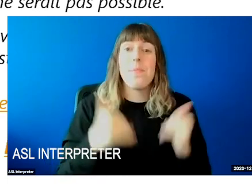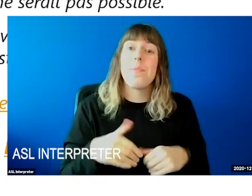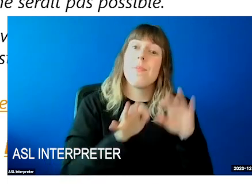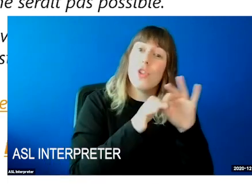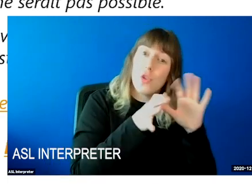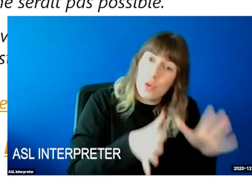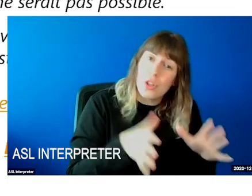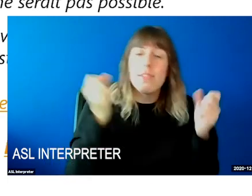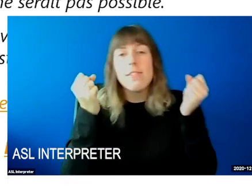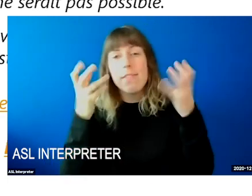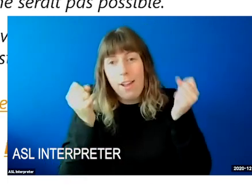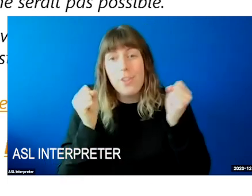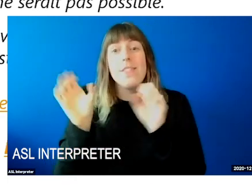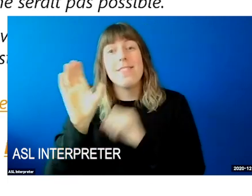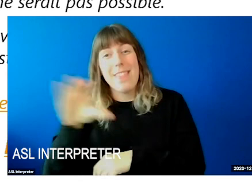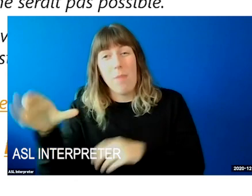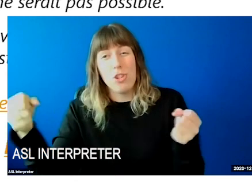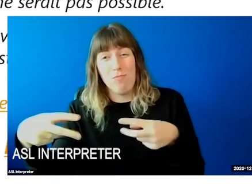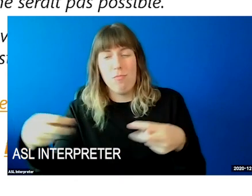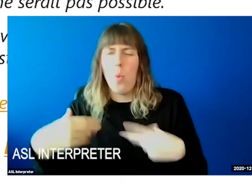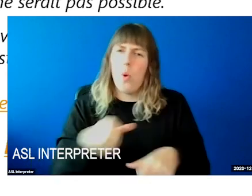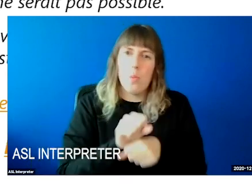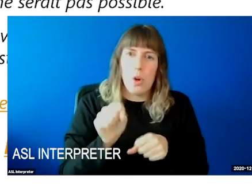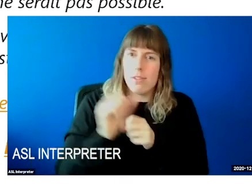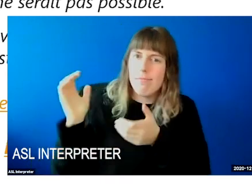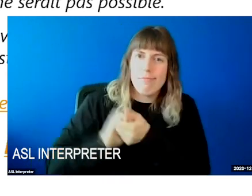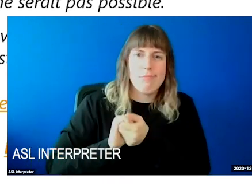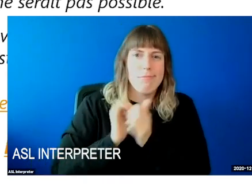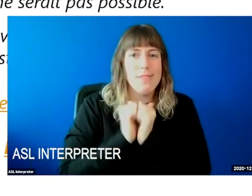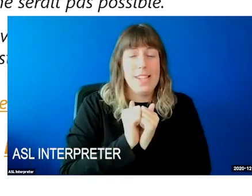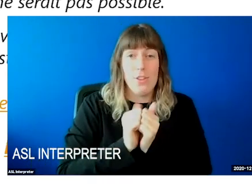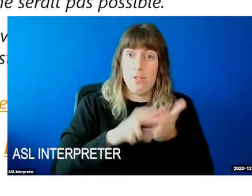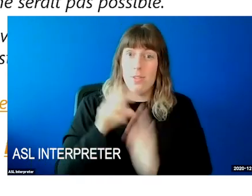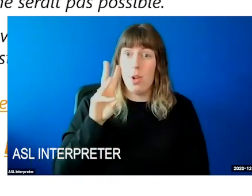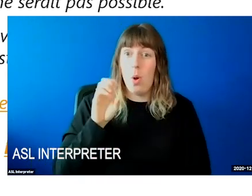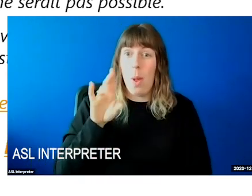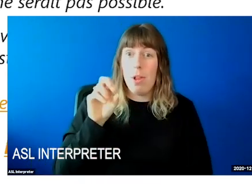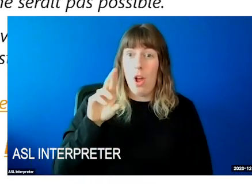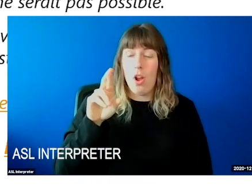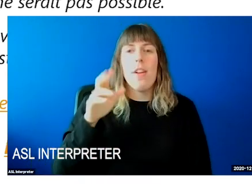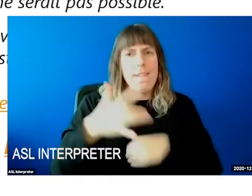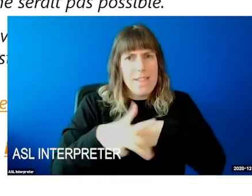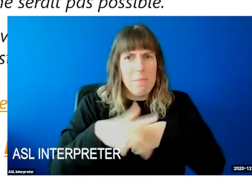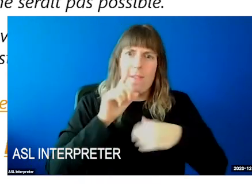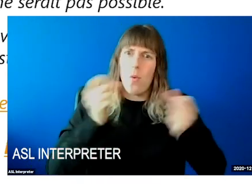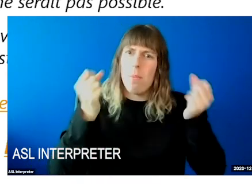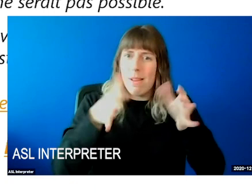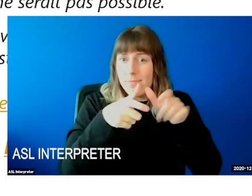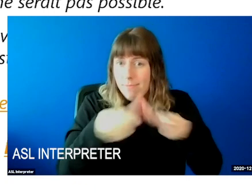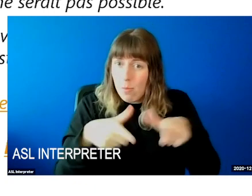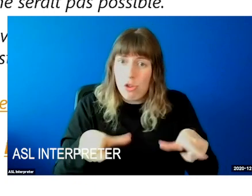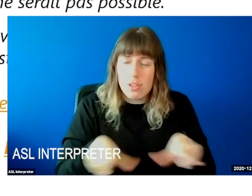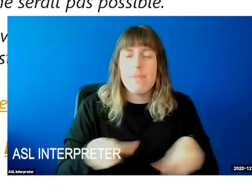as possible. Also to all of the signers and interpreters and captioners who worked so closely with us to make these